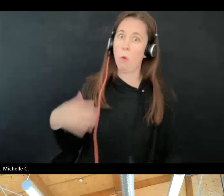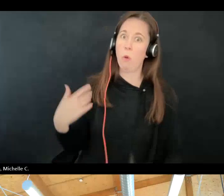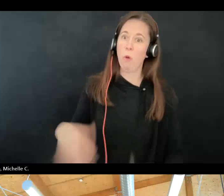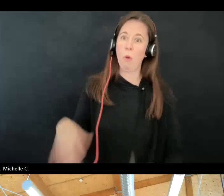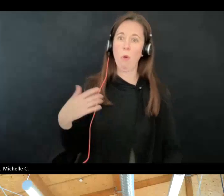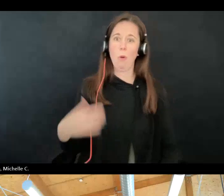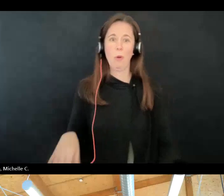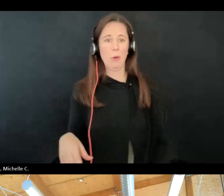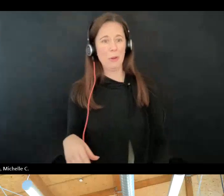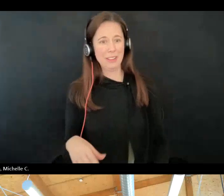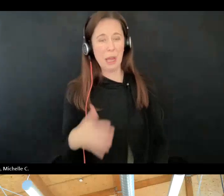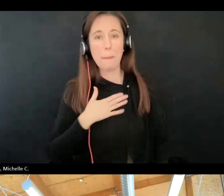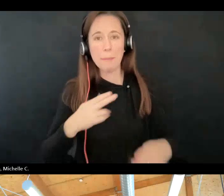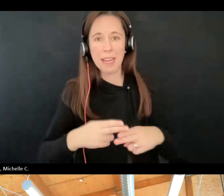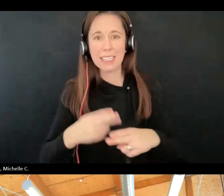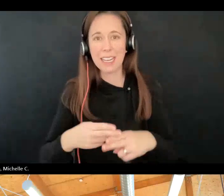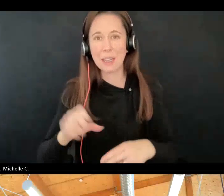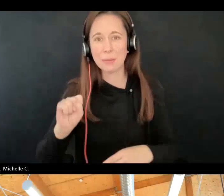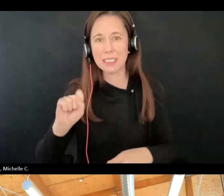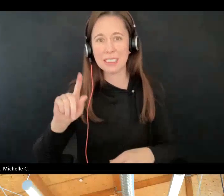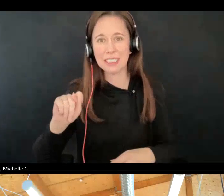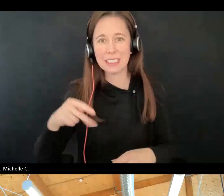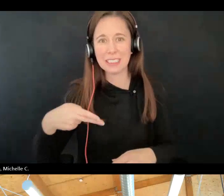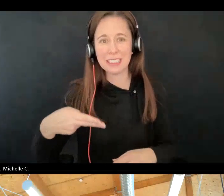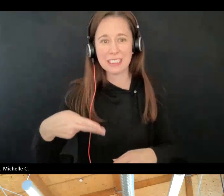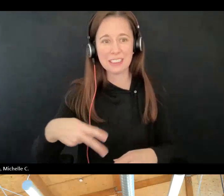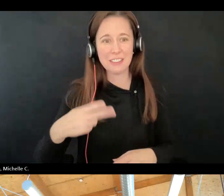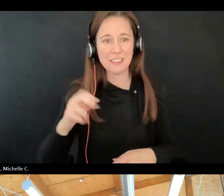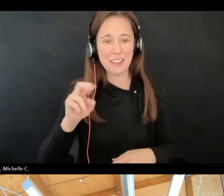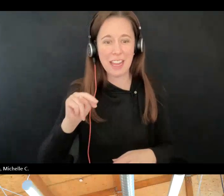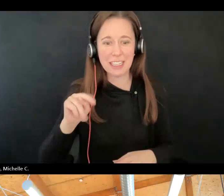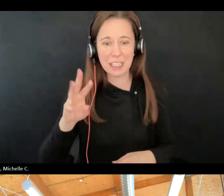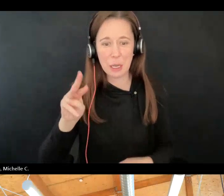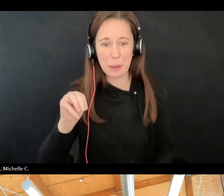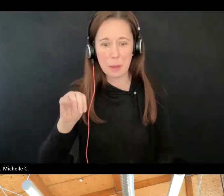this is Stephen Mitchell, by the way. I'm Thank sorry, you, this is Stephen Mitchell, by the way. I'm sorry,